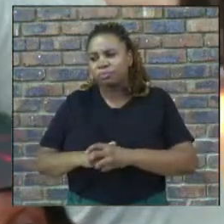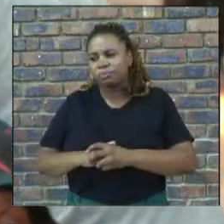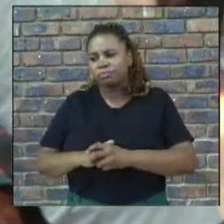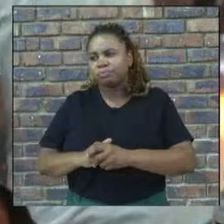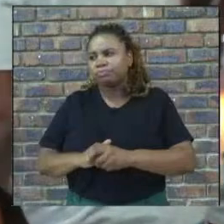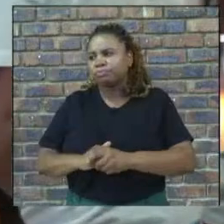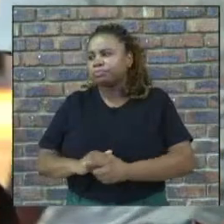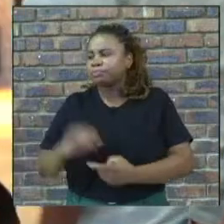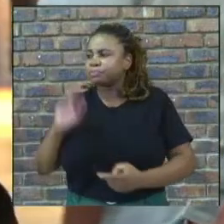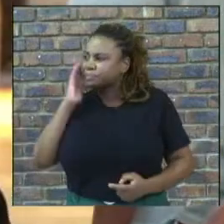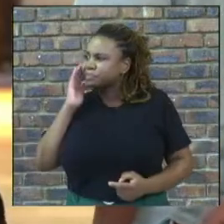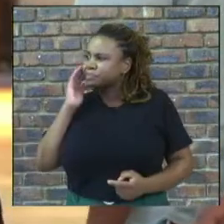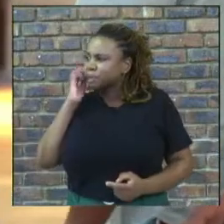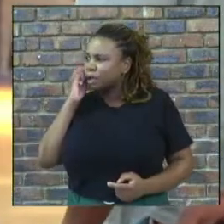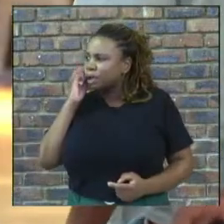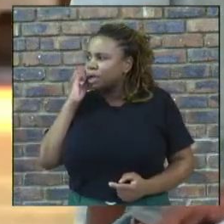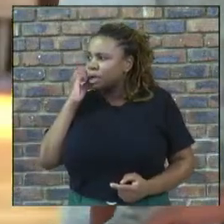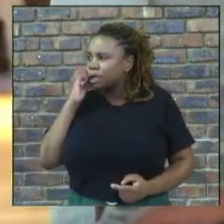Number 5.